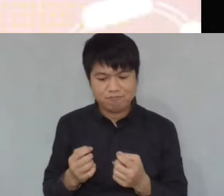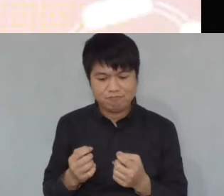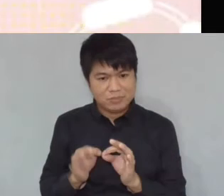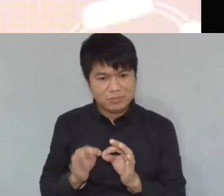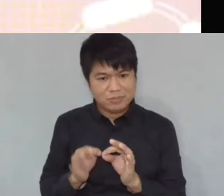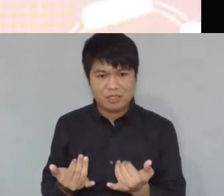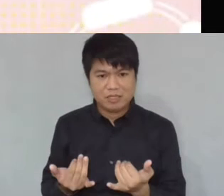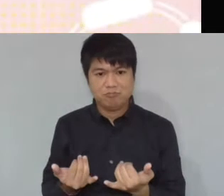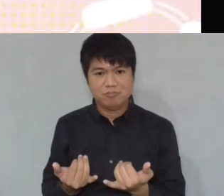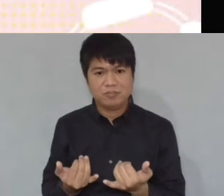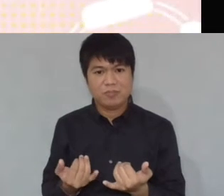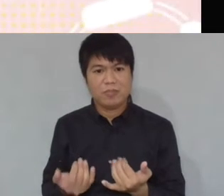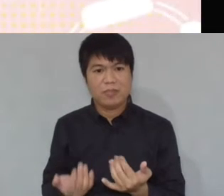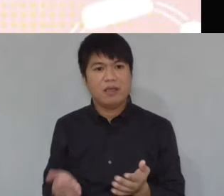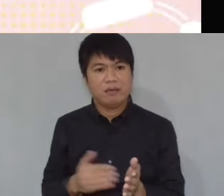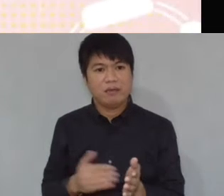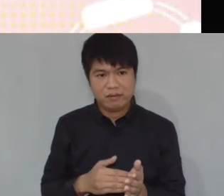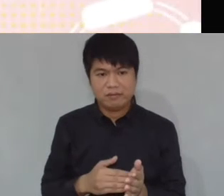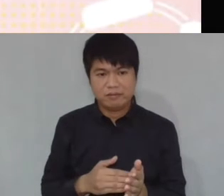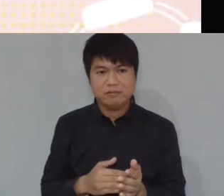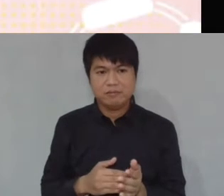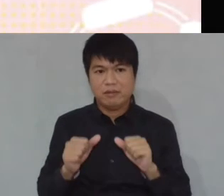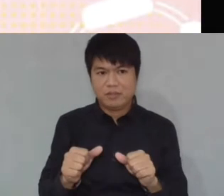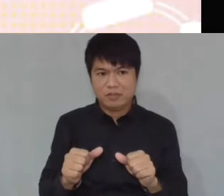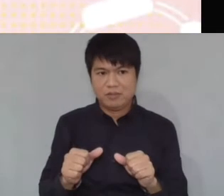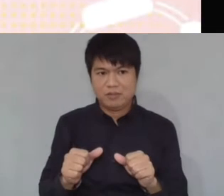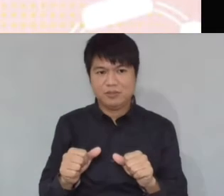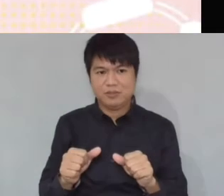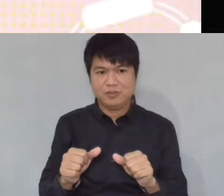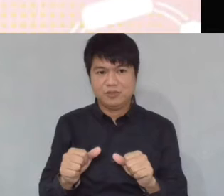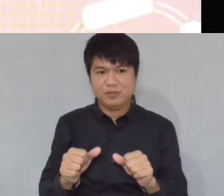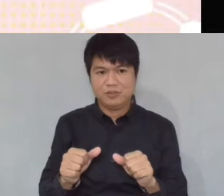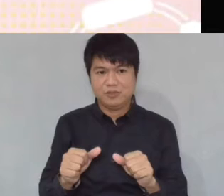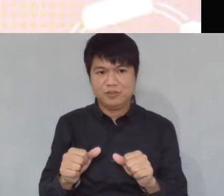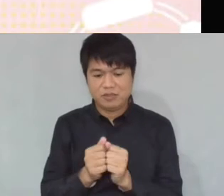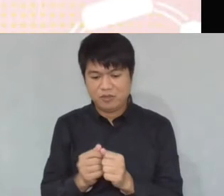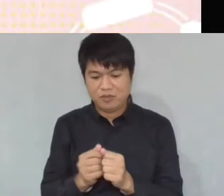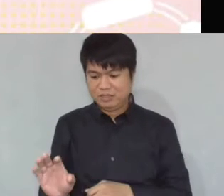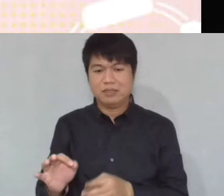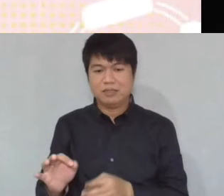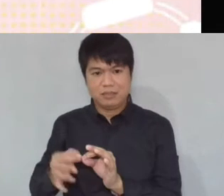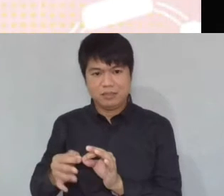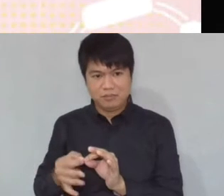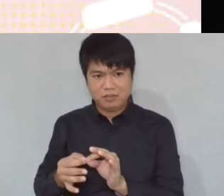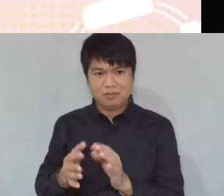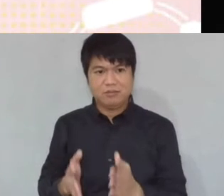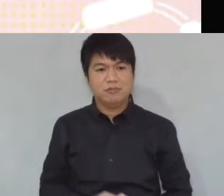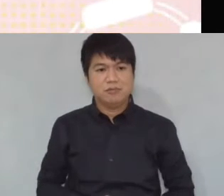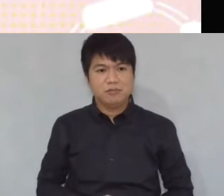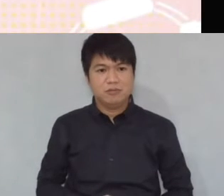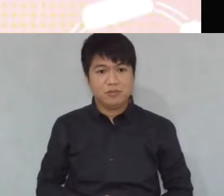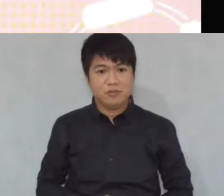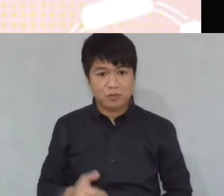be re-uploading this and last week's session with a sign language interpreter. In the meantime, our YouTube live